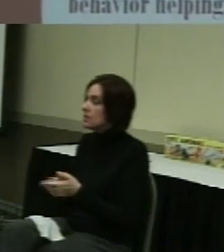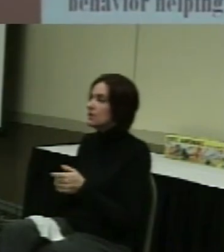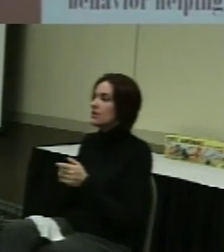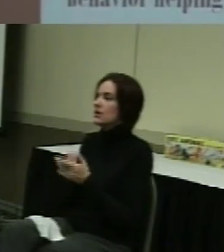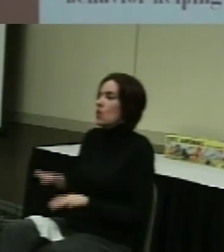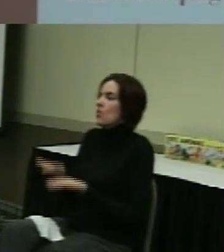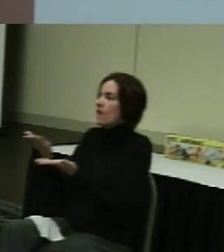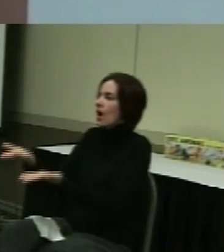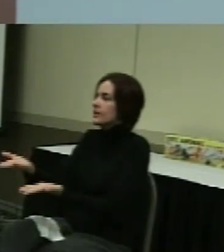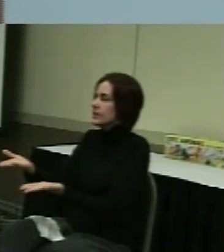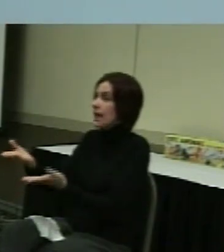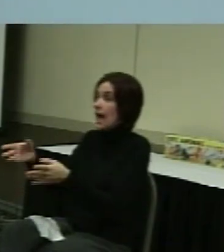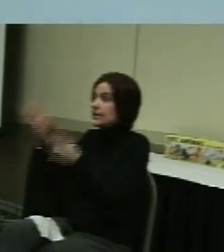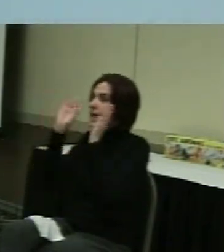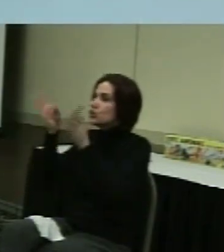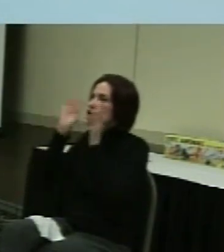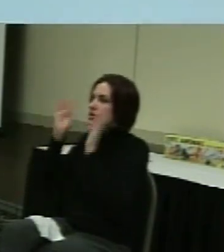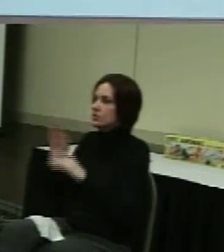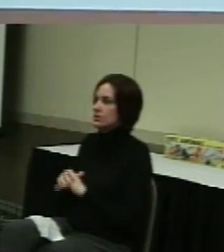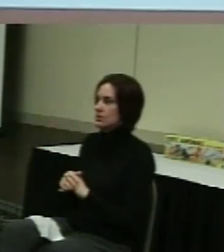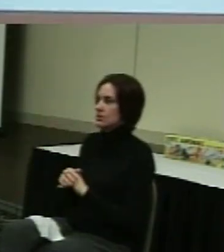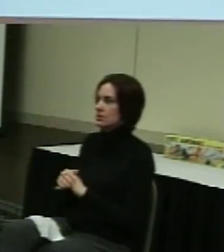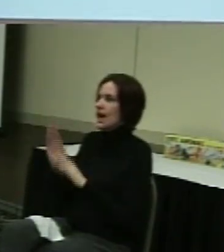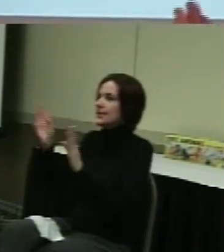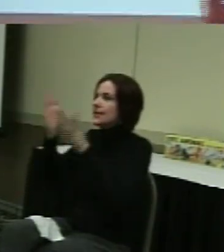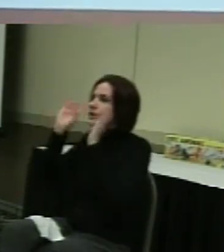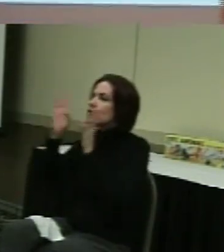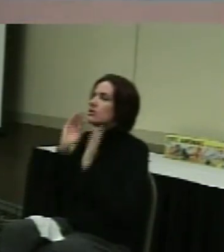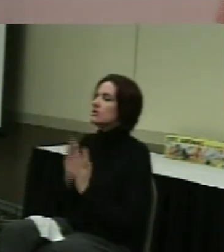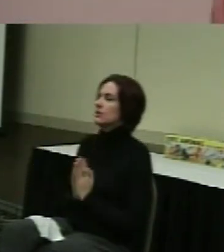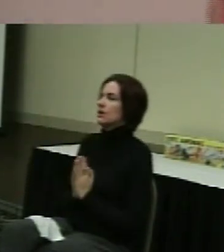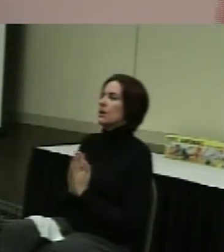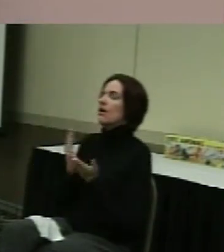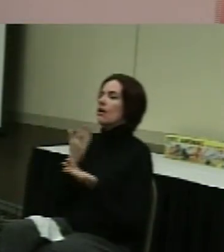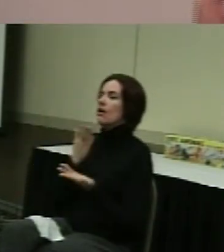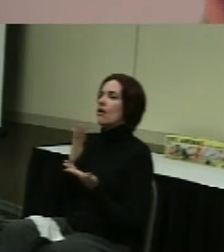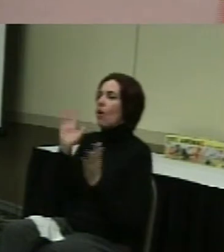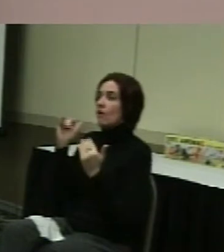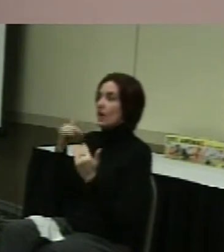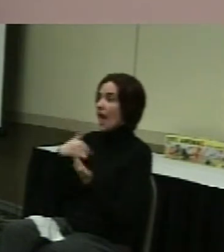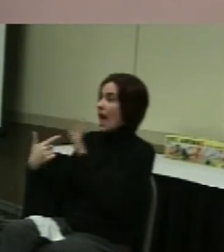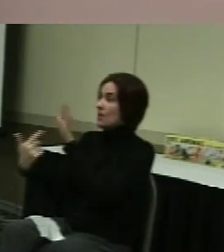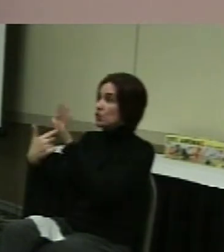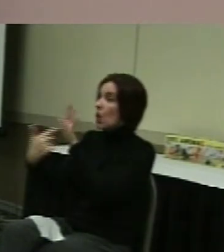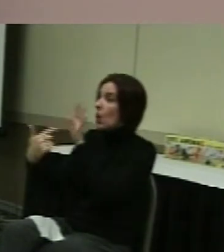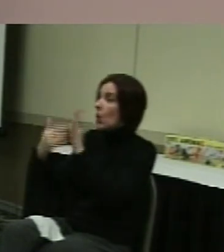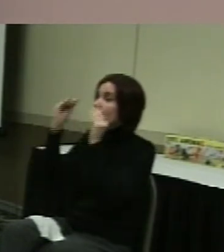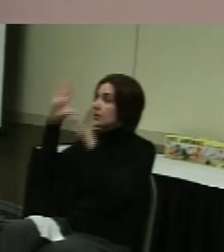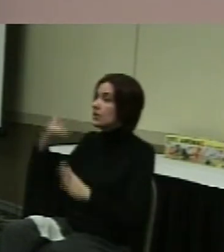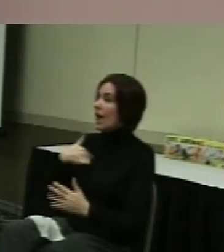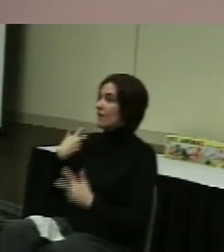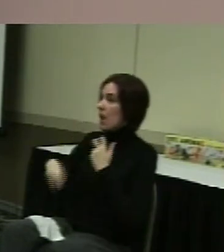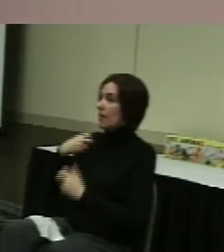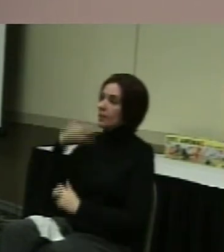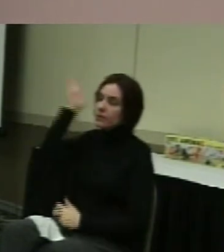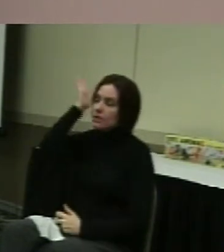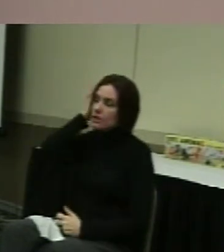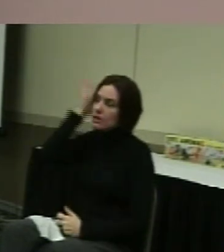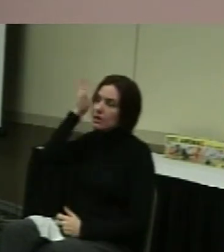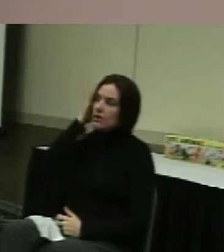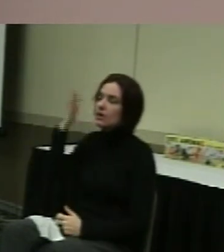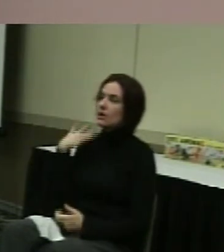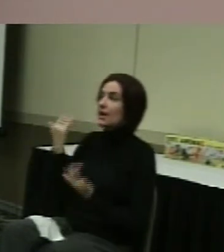attention, at least maybe the hope that the teacher will solve it. At least I'm showing the teacher that I have a problem. Maybe